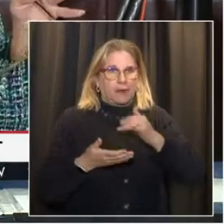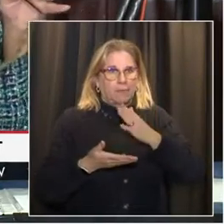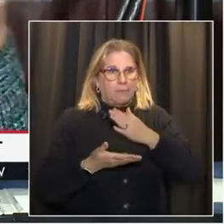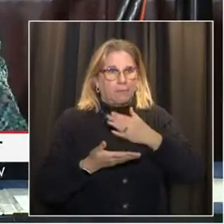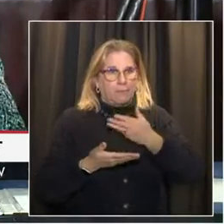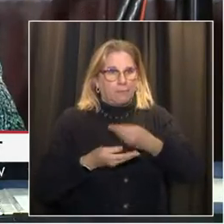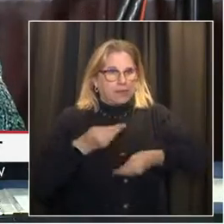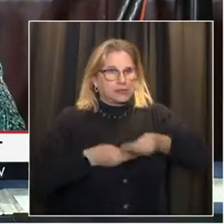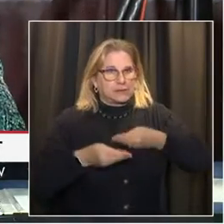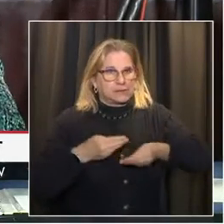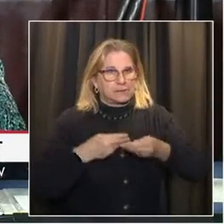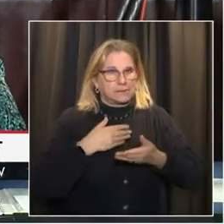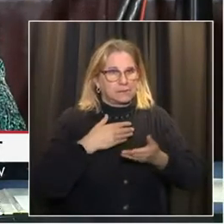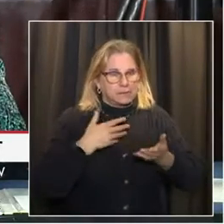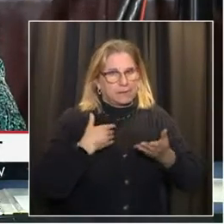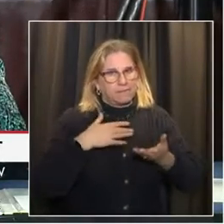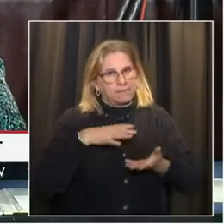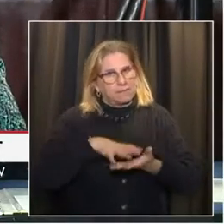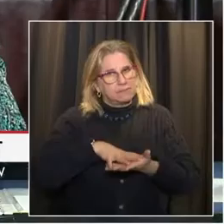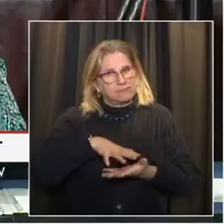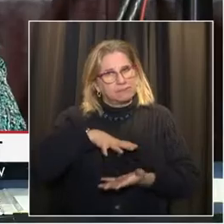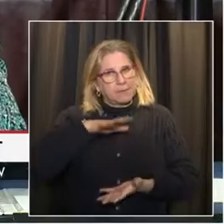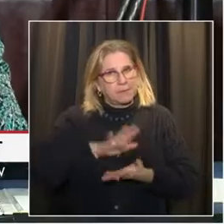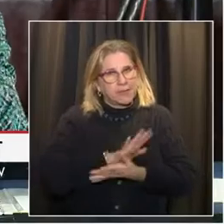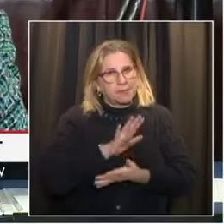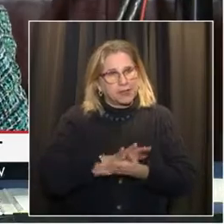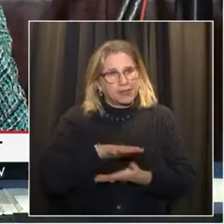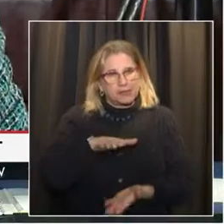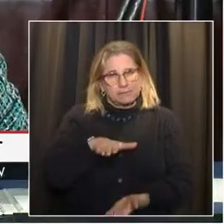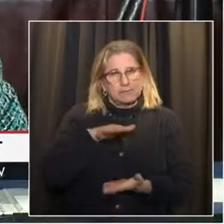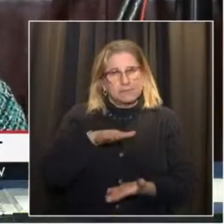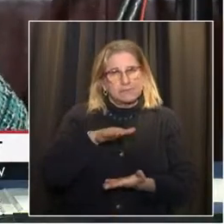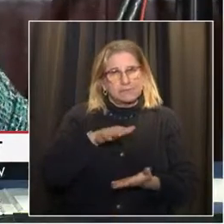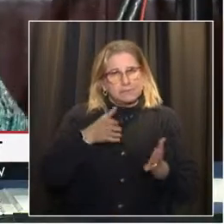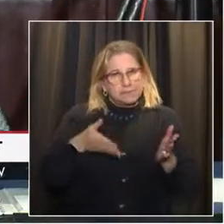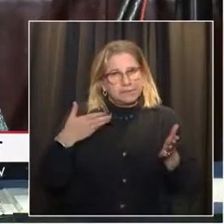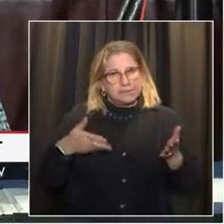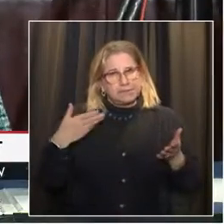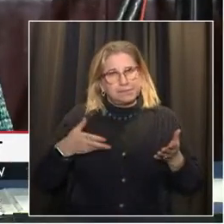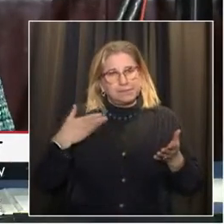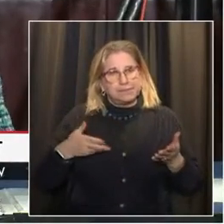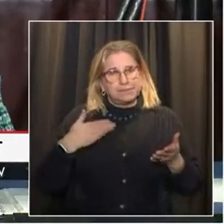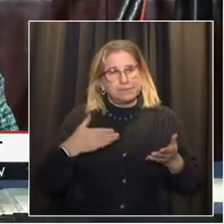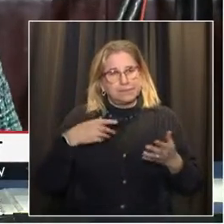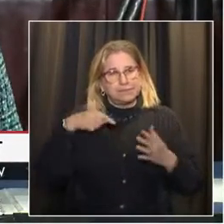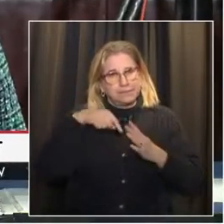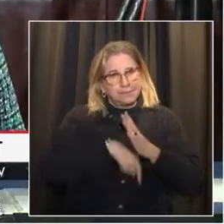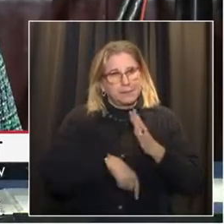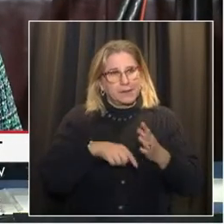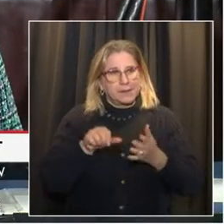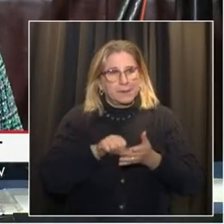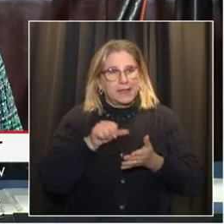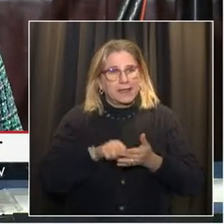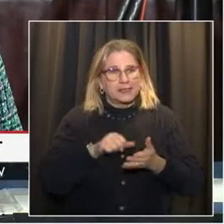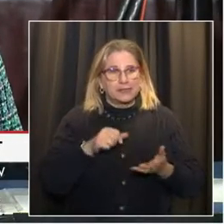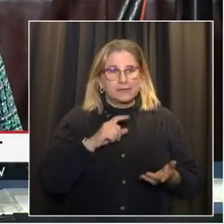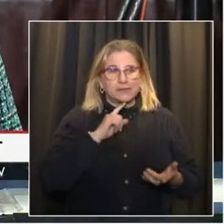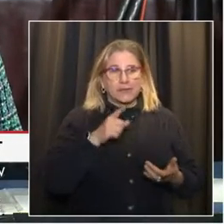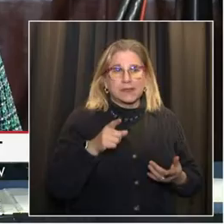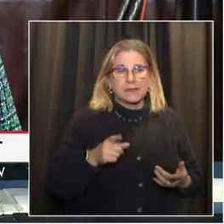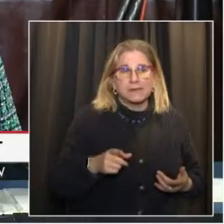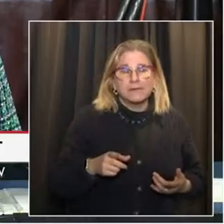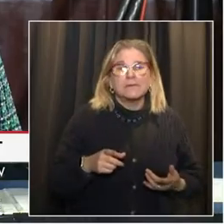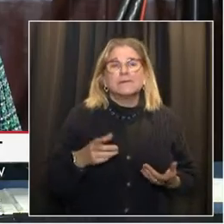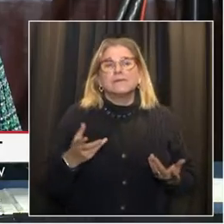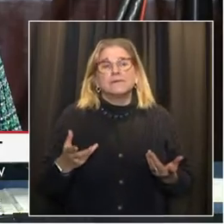in numbers of interventions there are. Many of them are cost neutral. So they will advance. Some other things